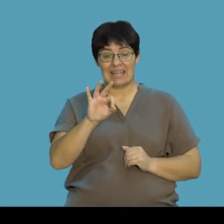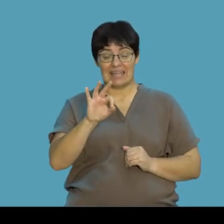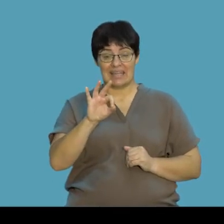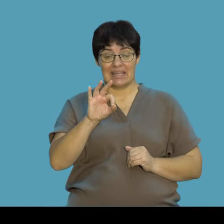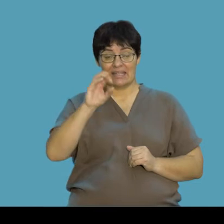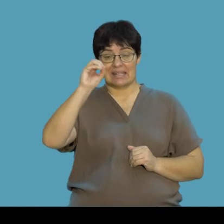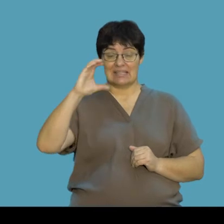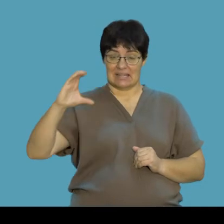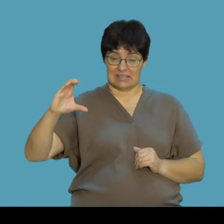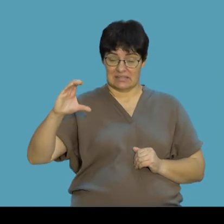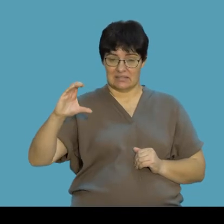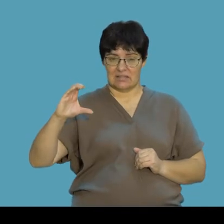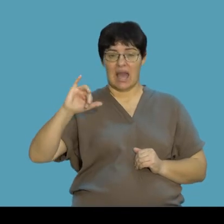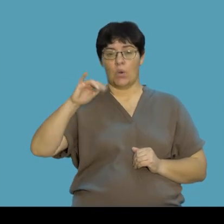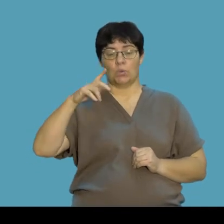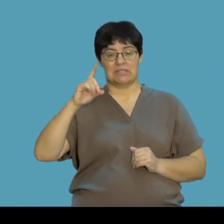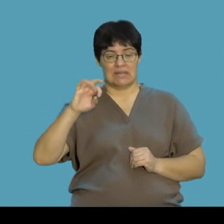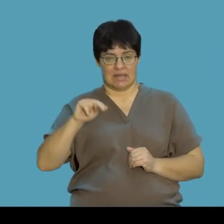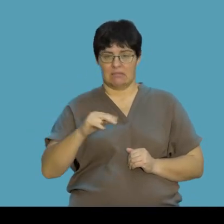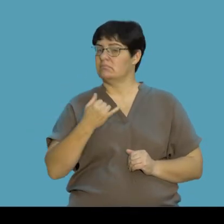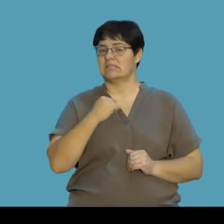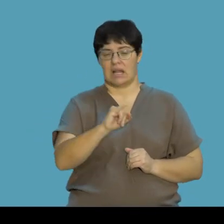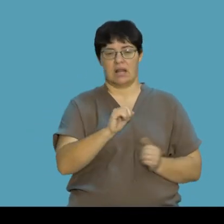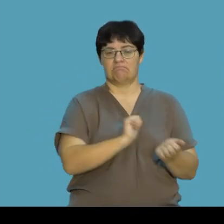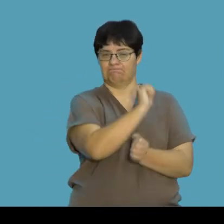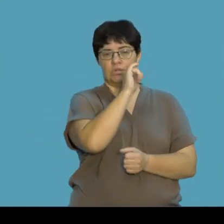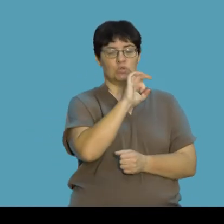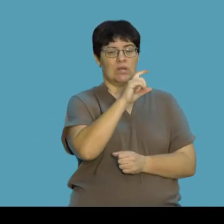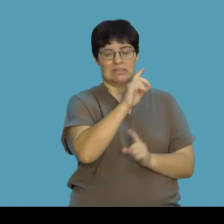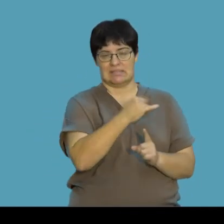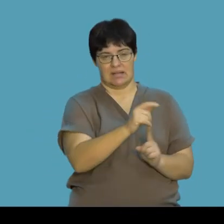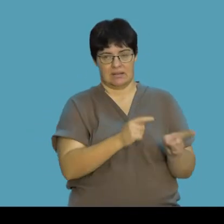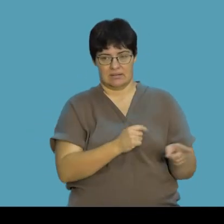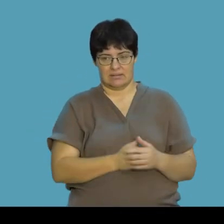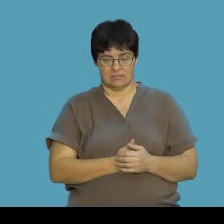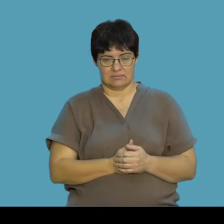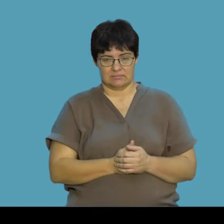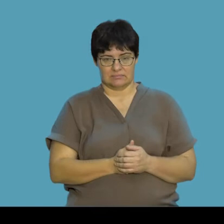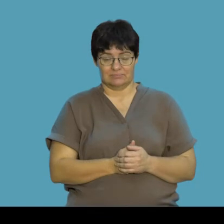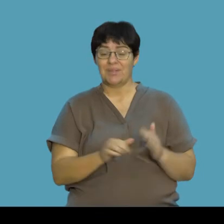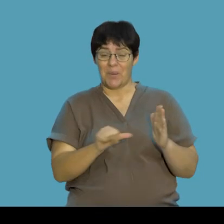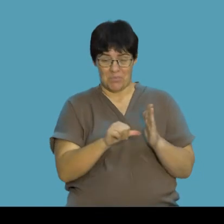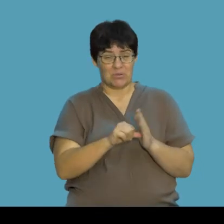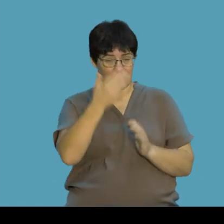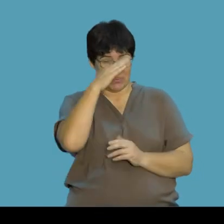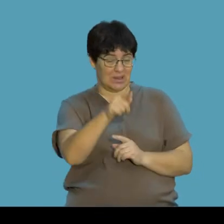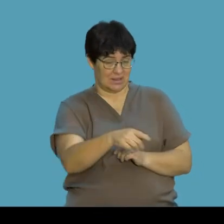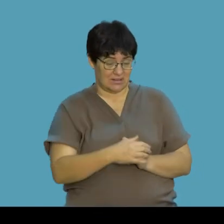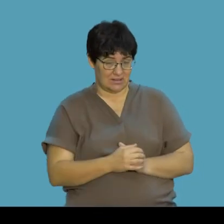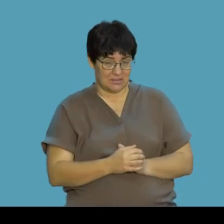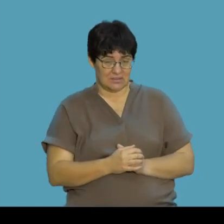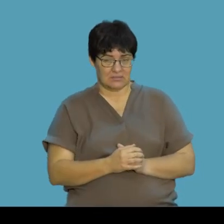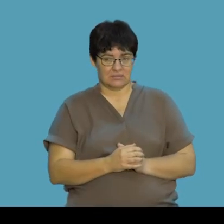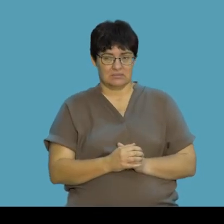degrees Celsius, iodine will still be in solid form, okay? It's very important to note that.